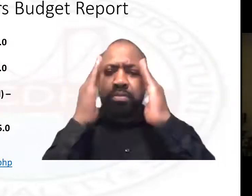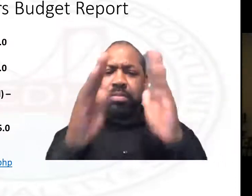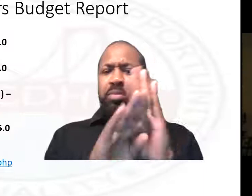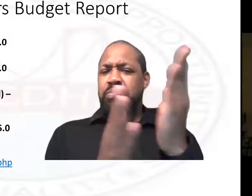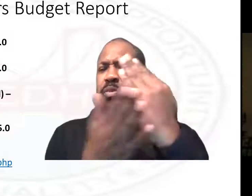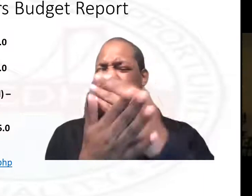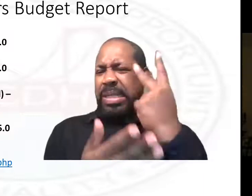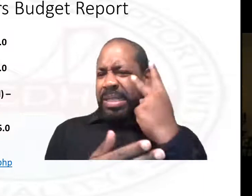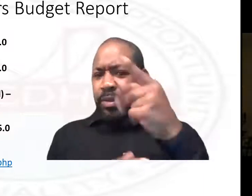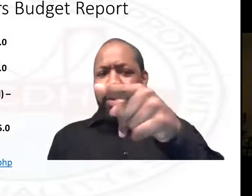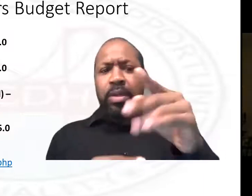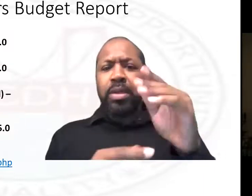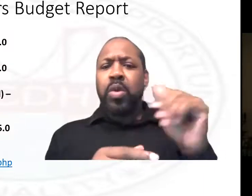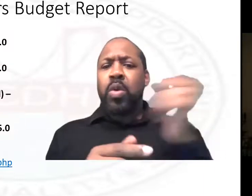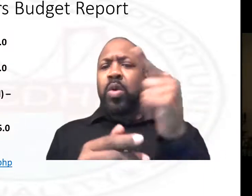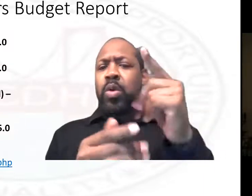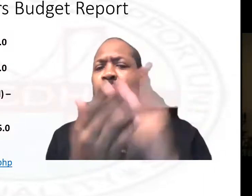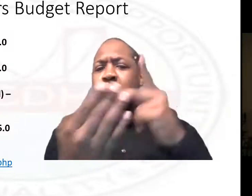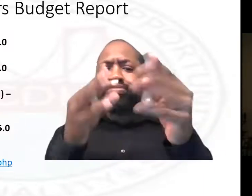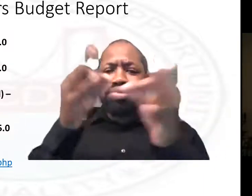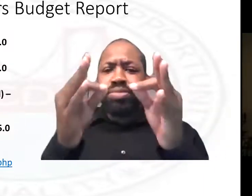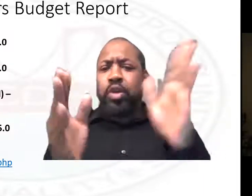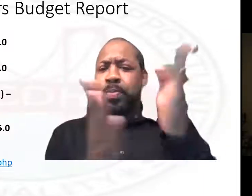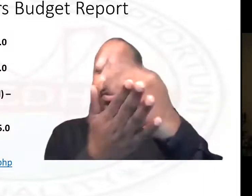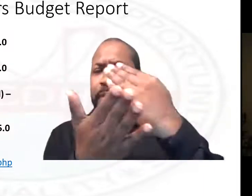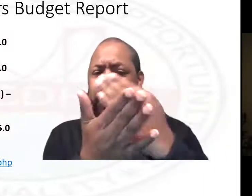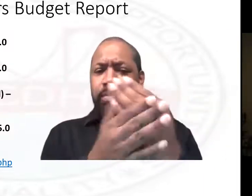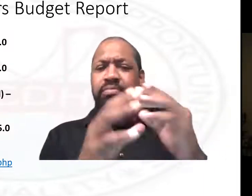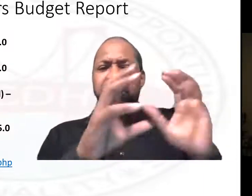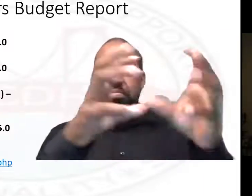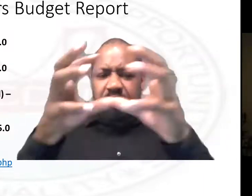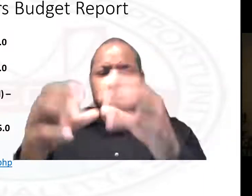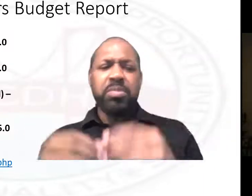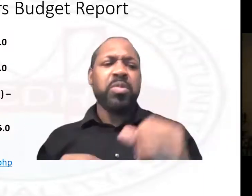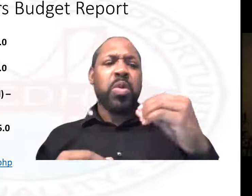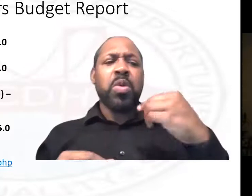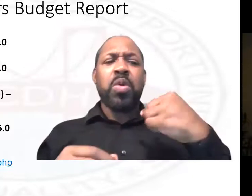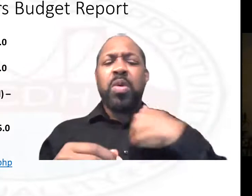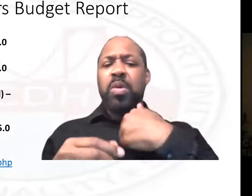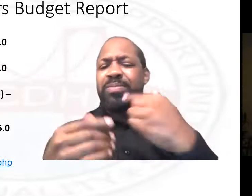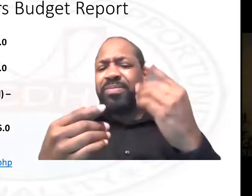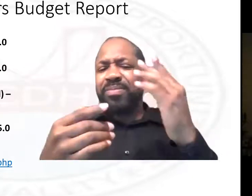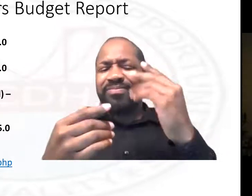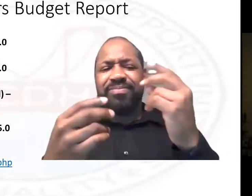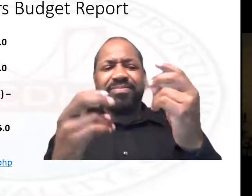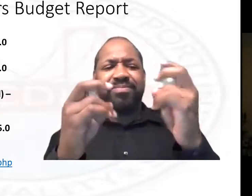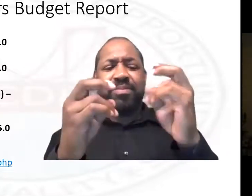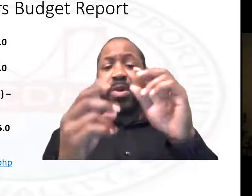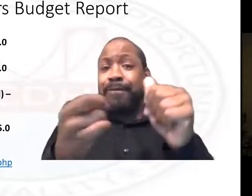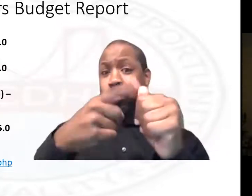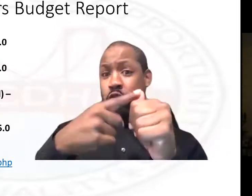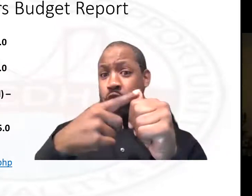So we're focusing on the budget. The programs have talked about their various budgets for the